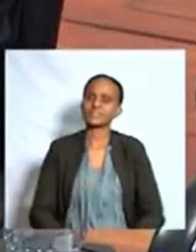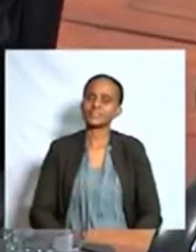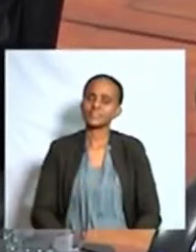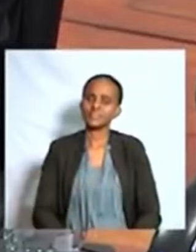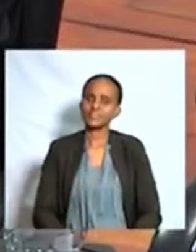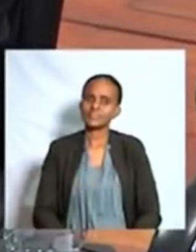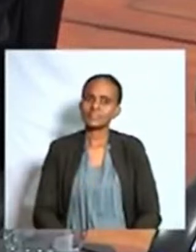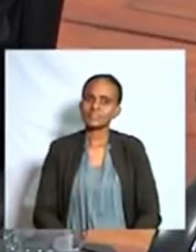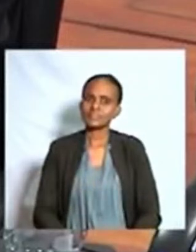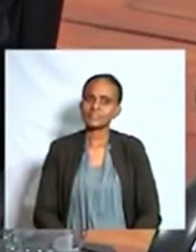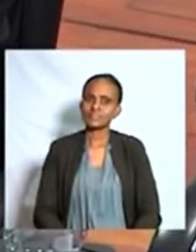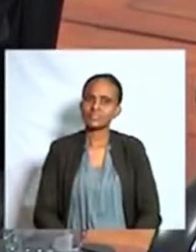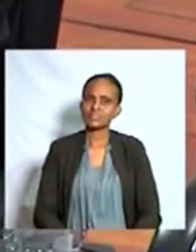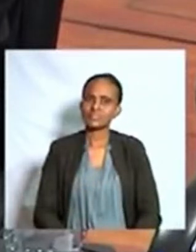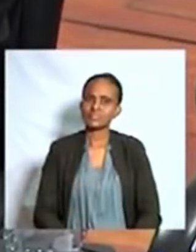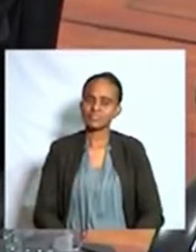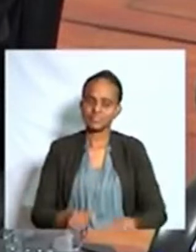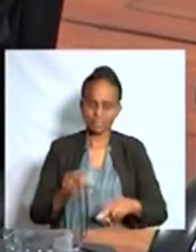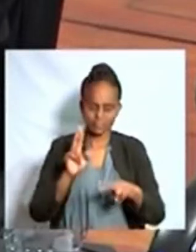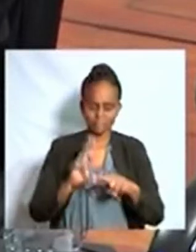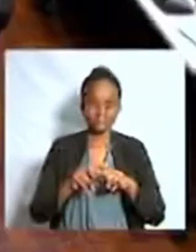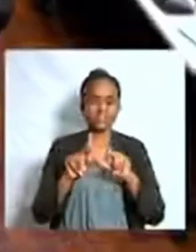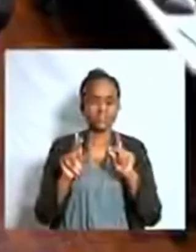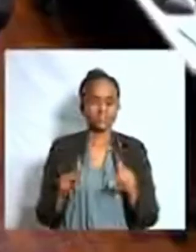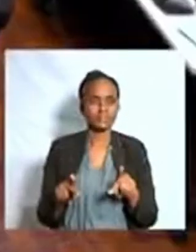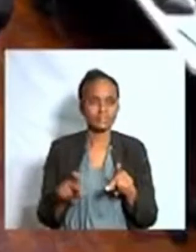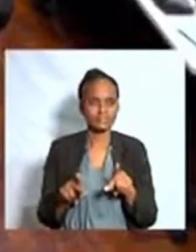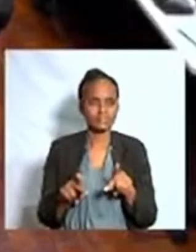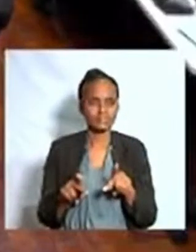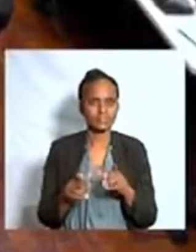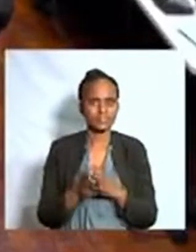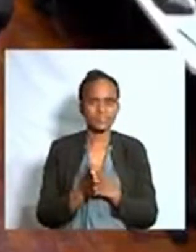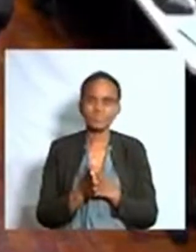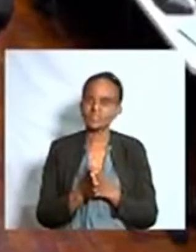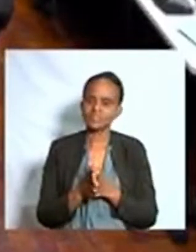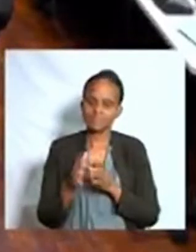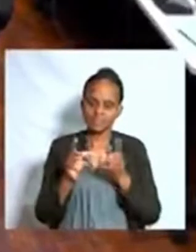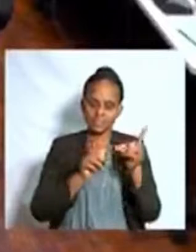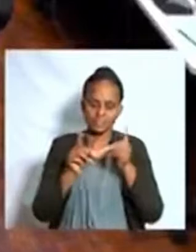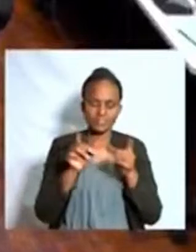Your indulgence, Chair, I can ask Director of Finance Please, to give us satisfaction. Director of Finance.